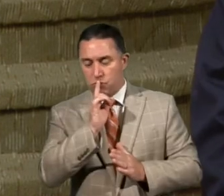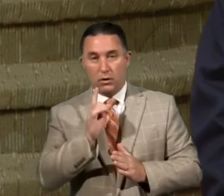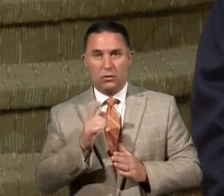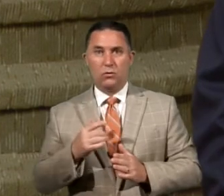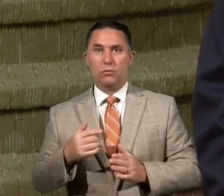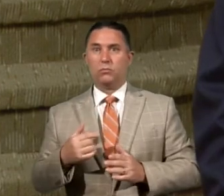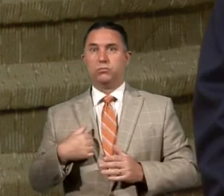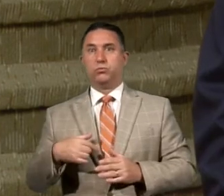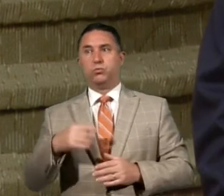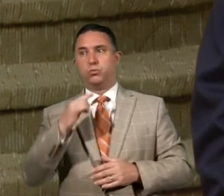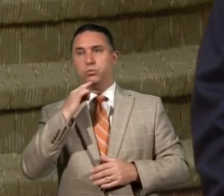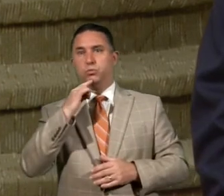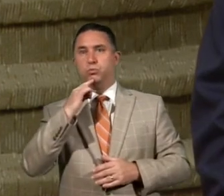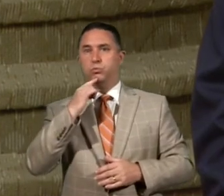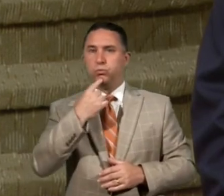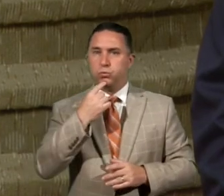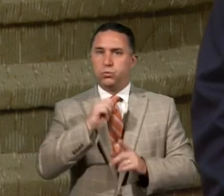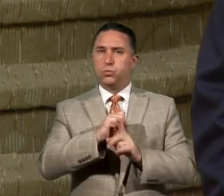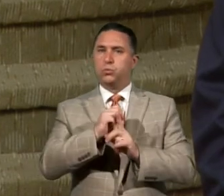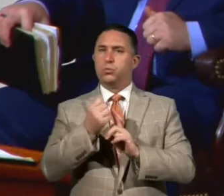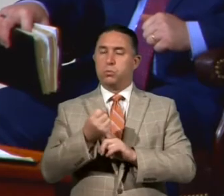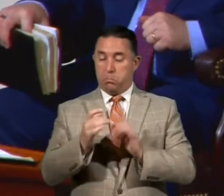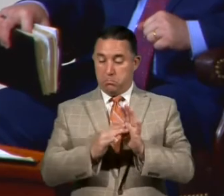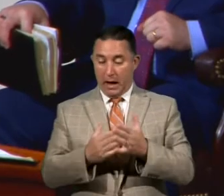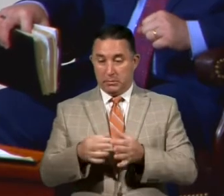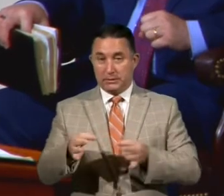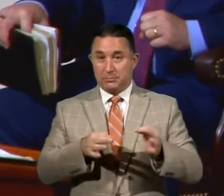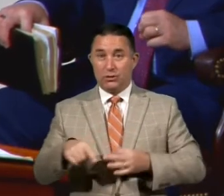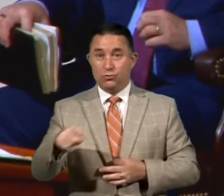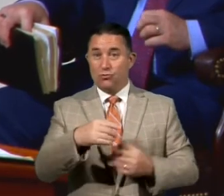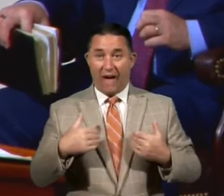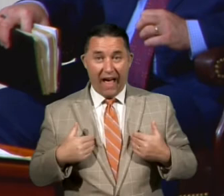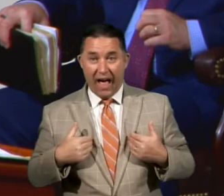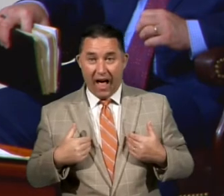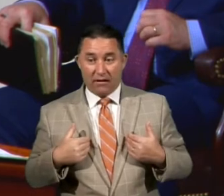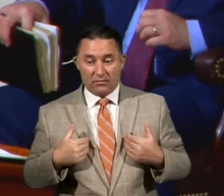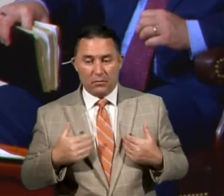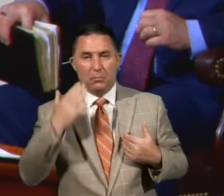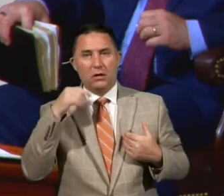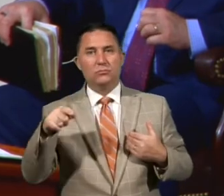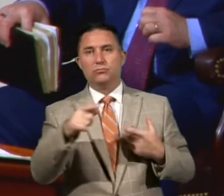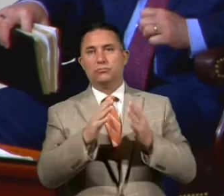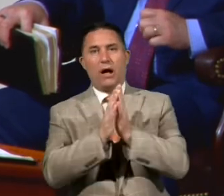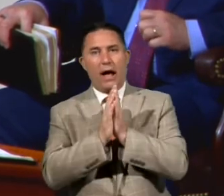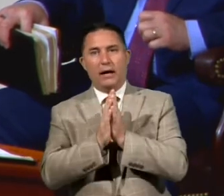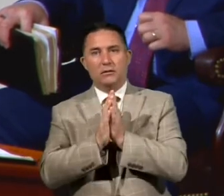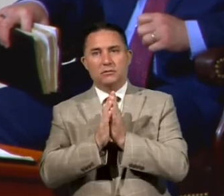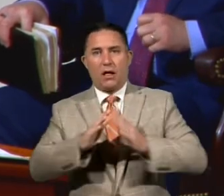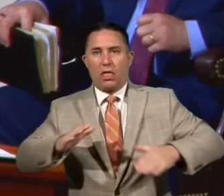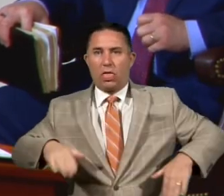We're in dire straits. And the Bible says you have not because you ask not.